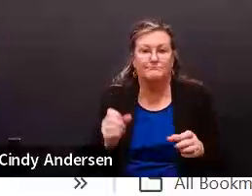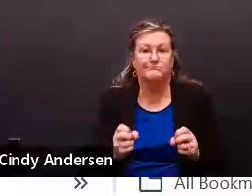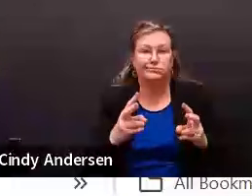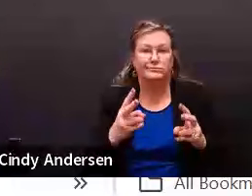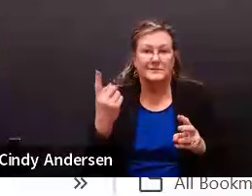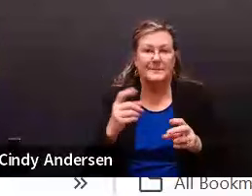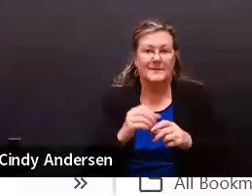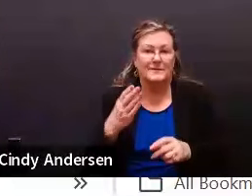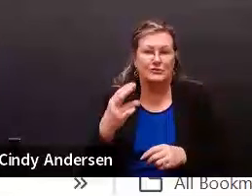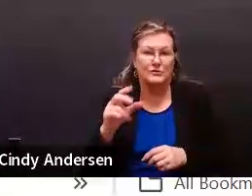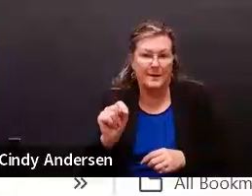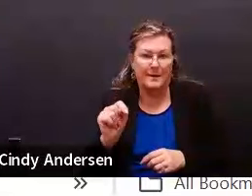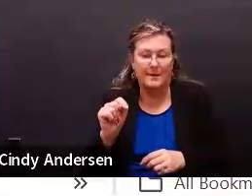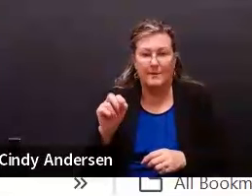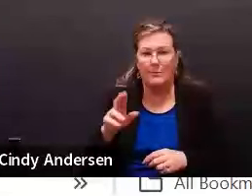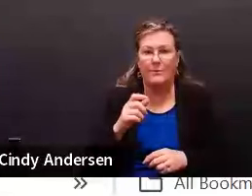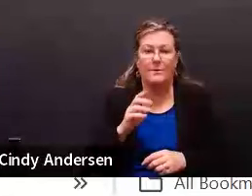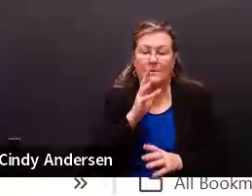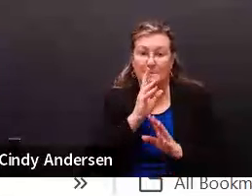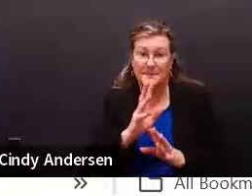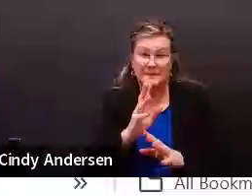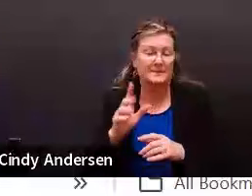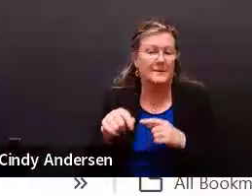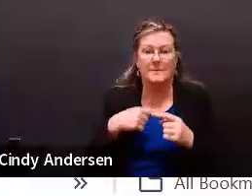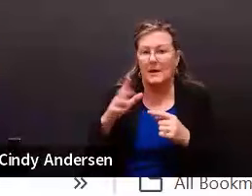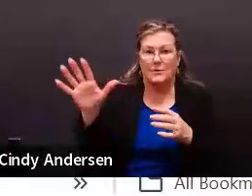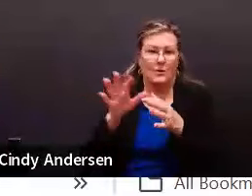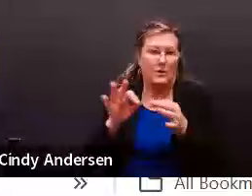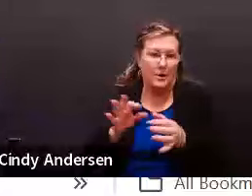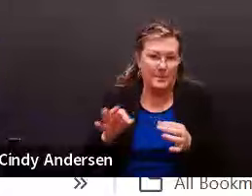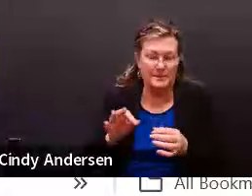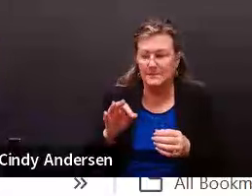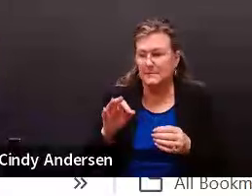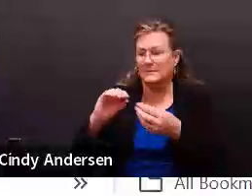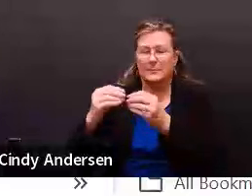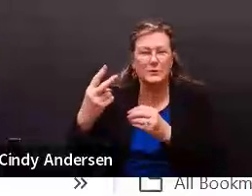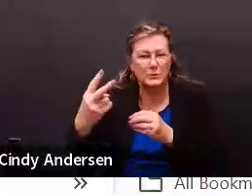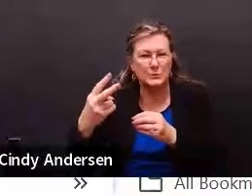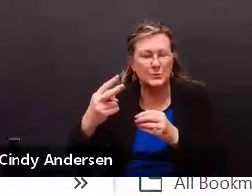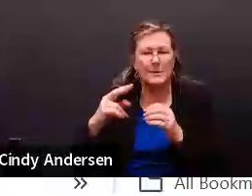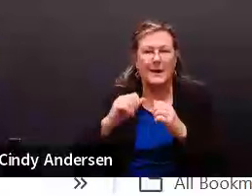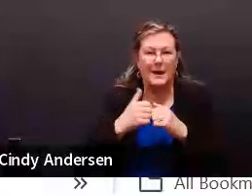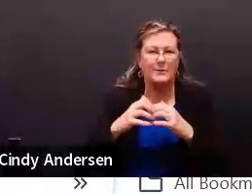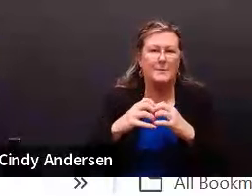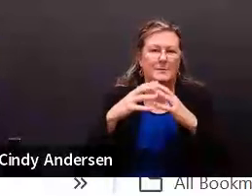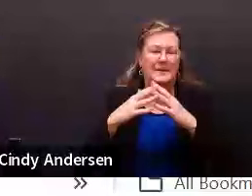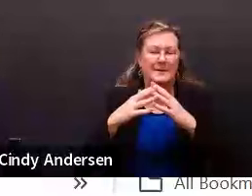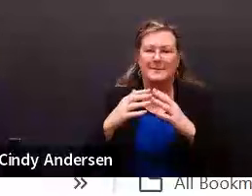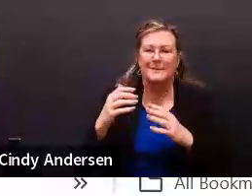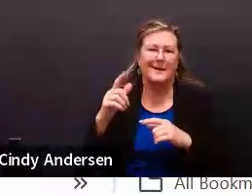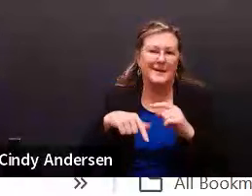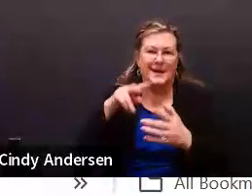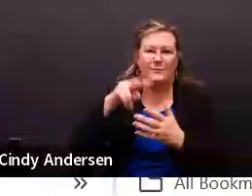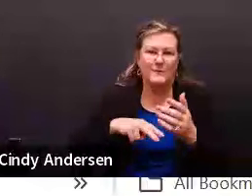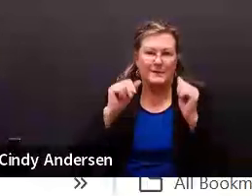chat, or unmute about any of these comments in question 2 about implementation. I'm not going to probably have time to read every